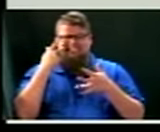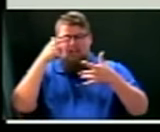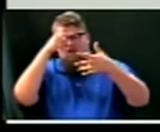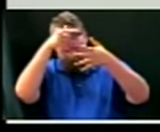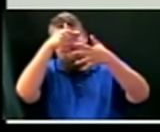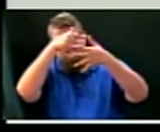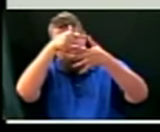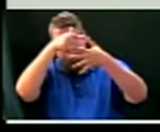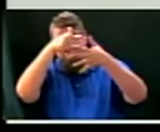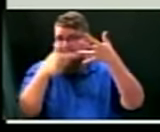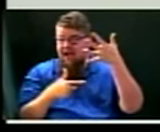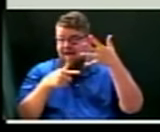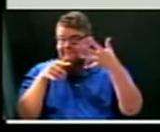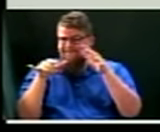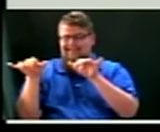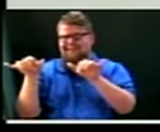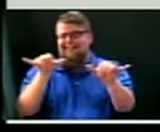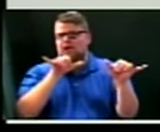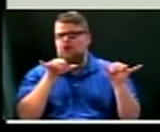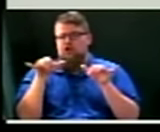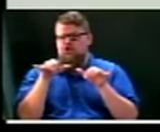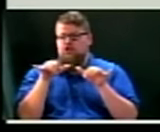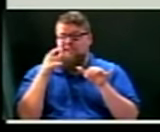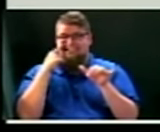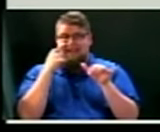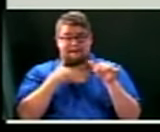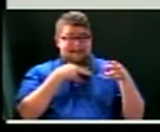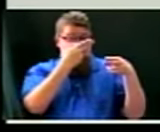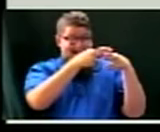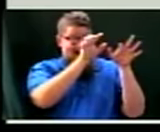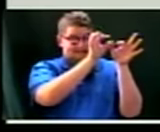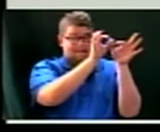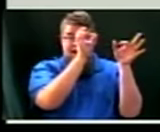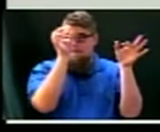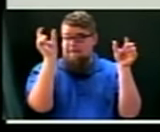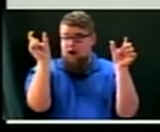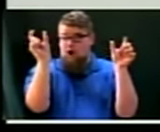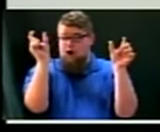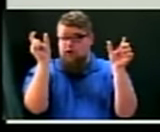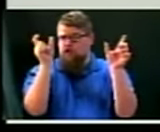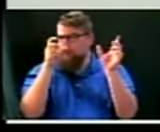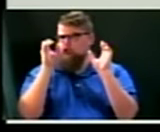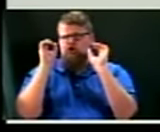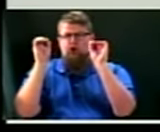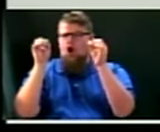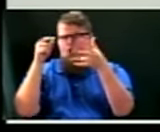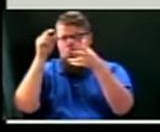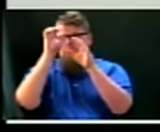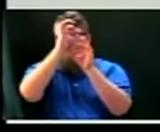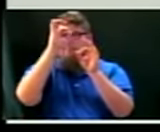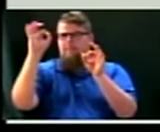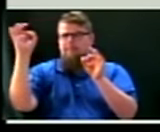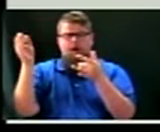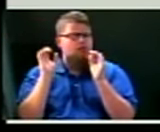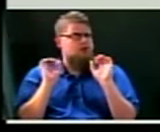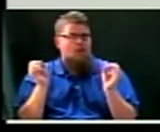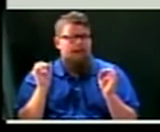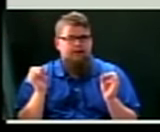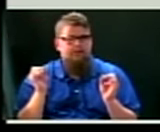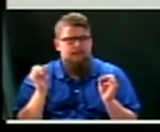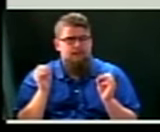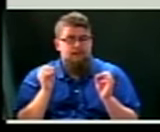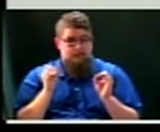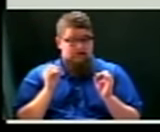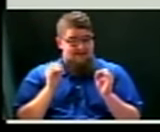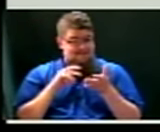standards. You will also notice beside my name at the top, there are no circles beside that. That means, as